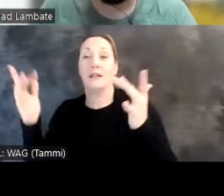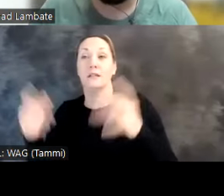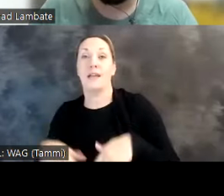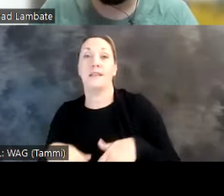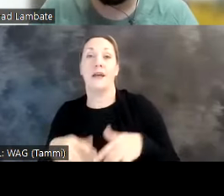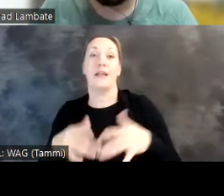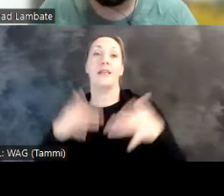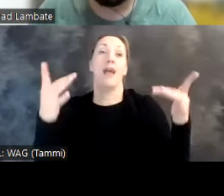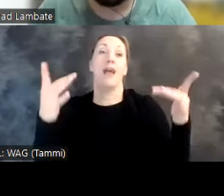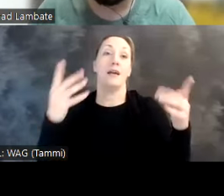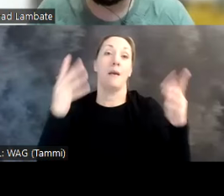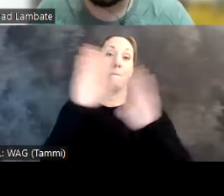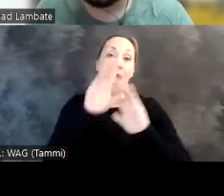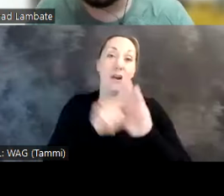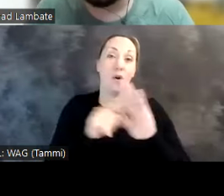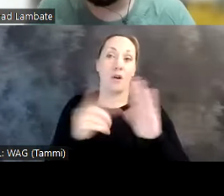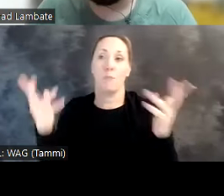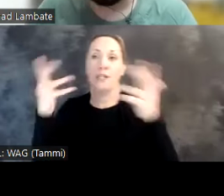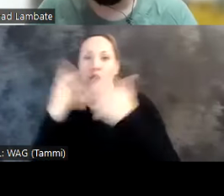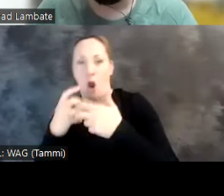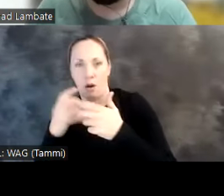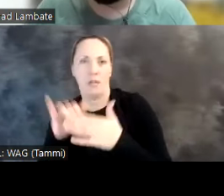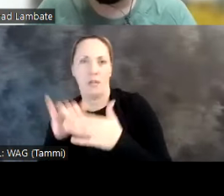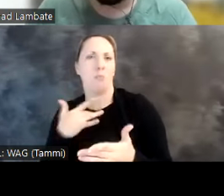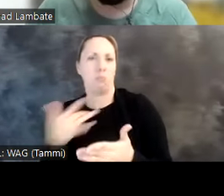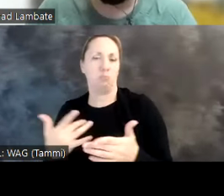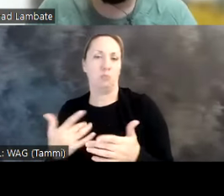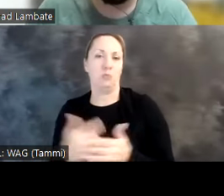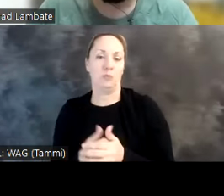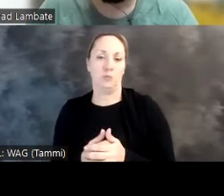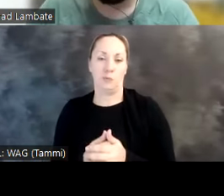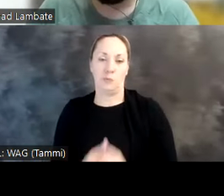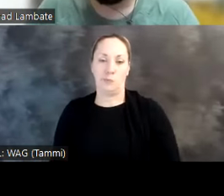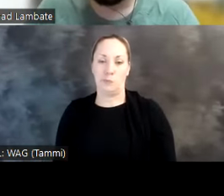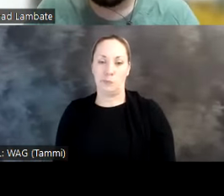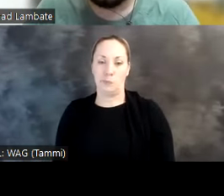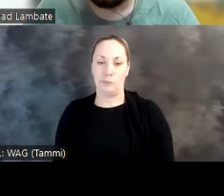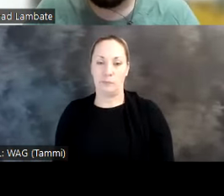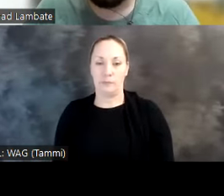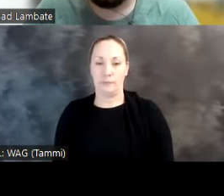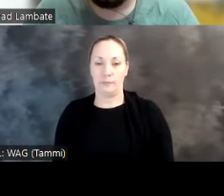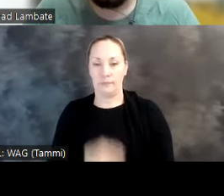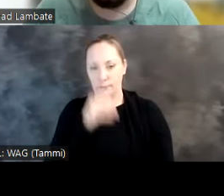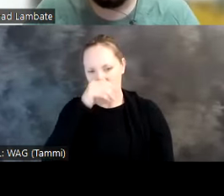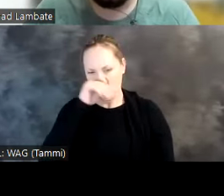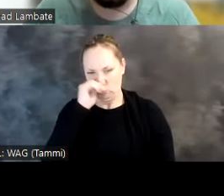color. And that's the funda over there. Yeah.